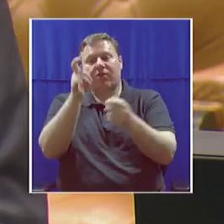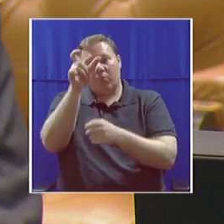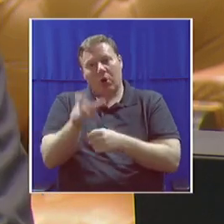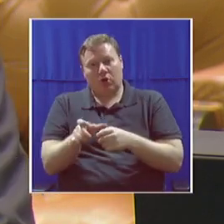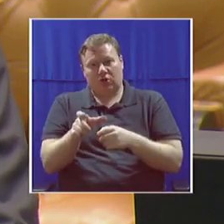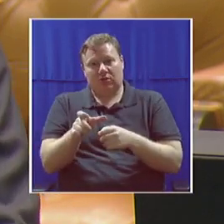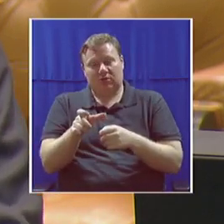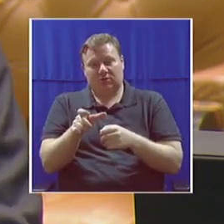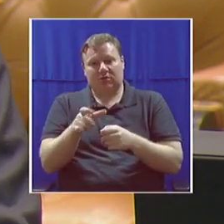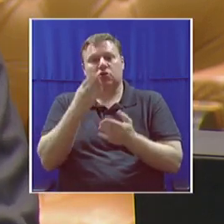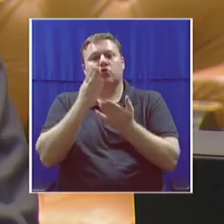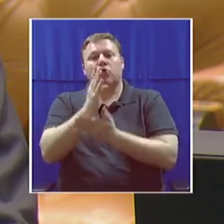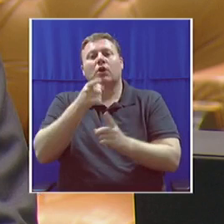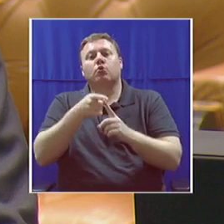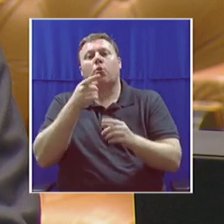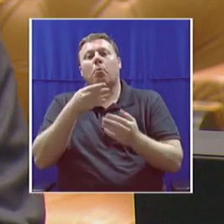to